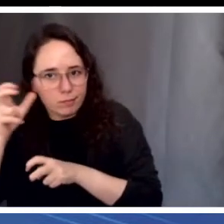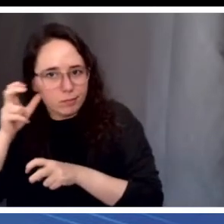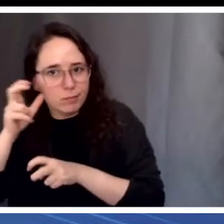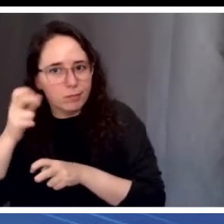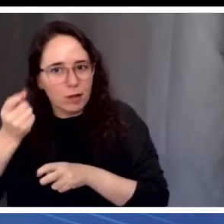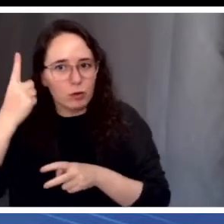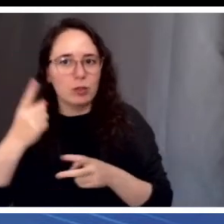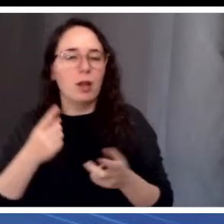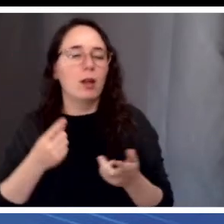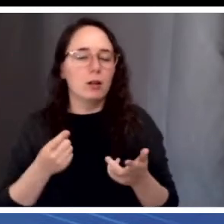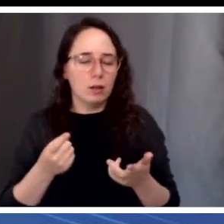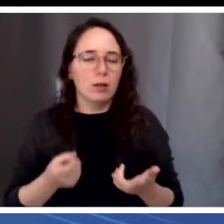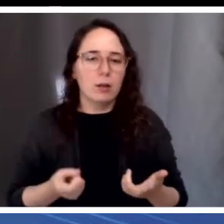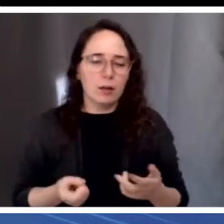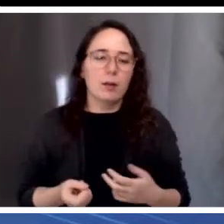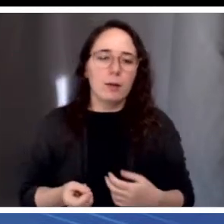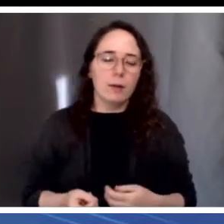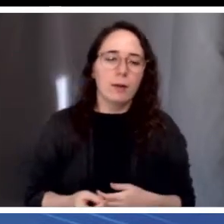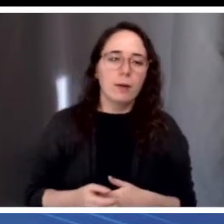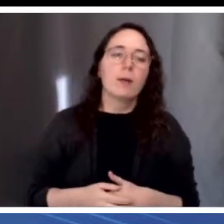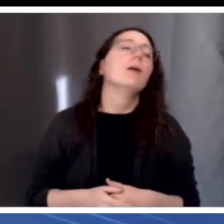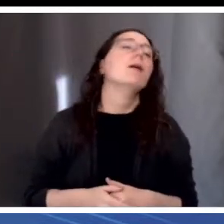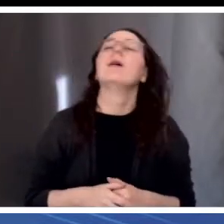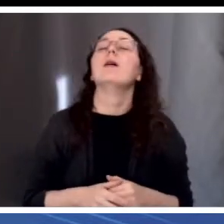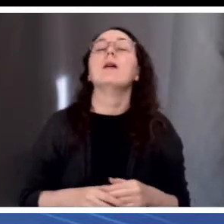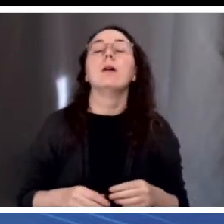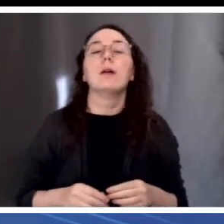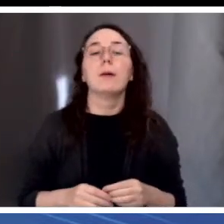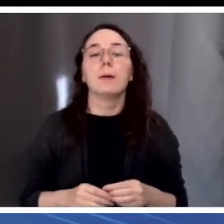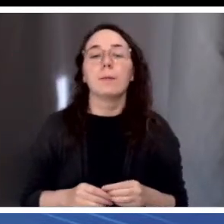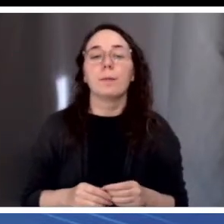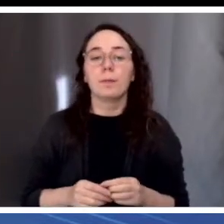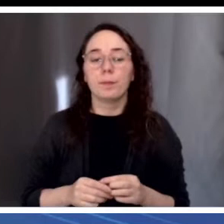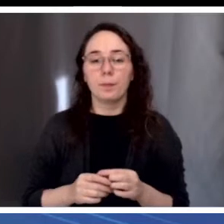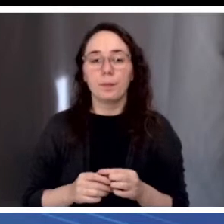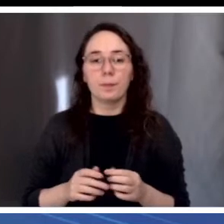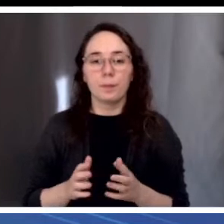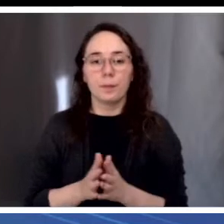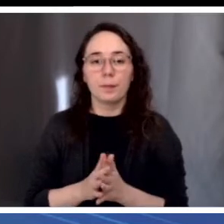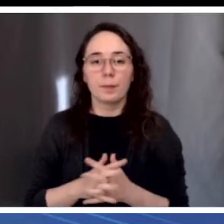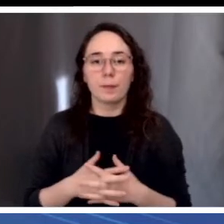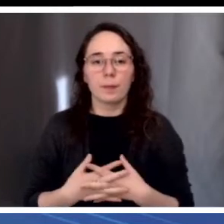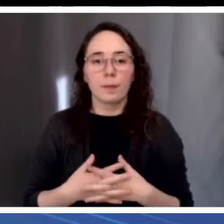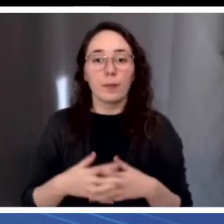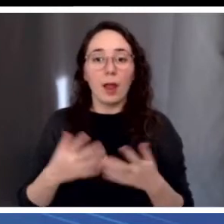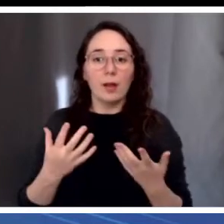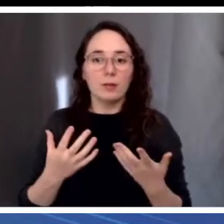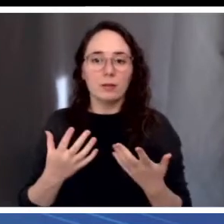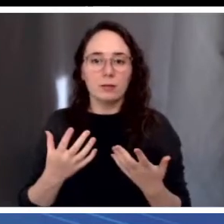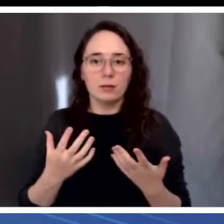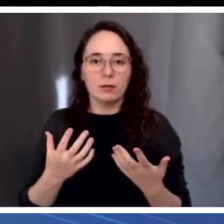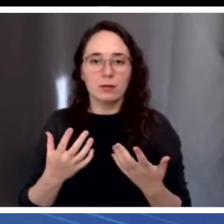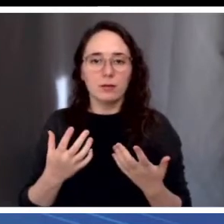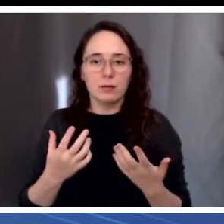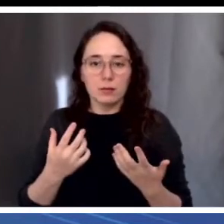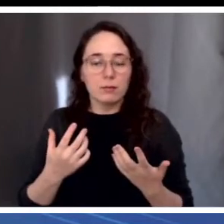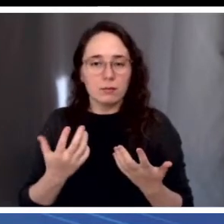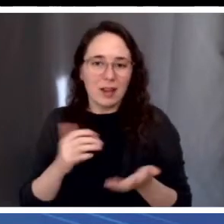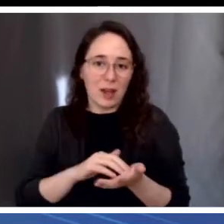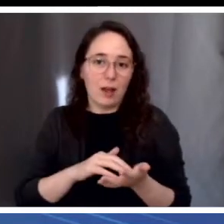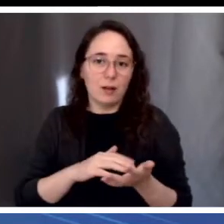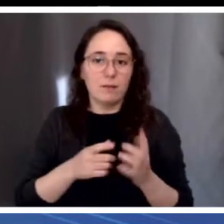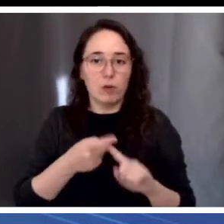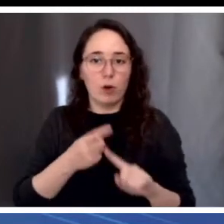screen. And I think what's really interesting to me again, and being coming at this from the angle, you know, being relatively new to the space is that